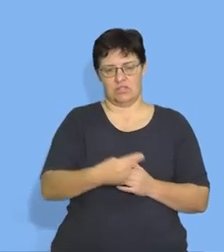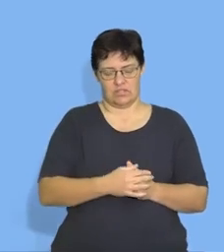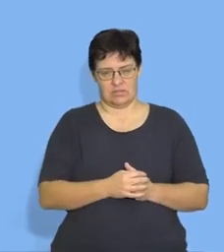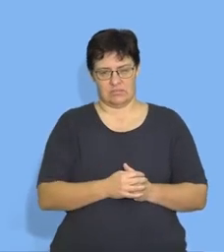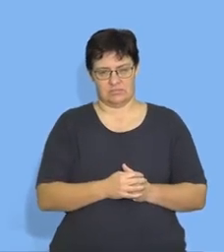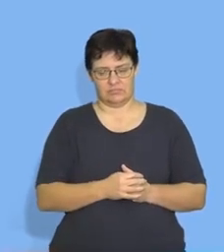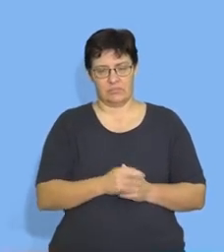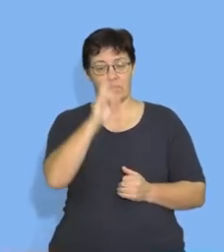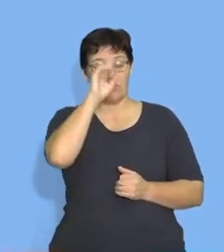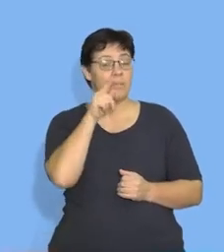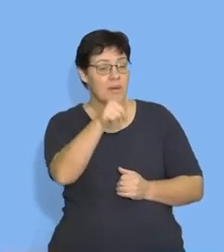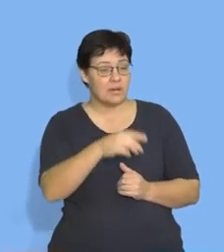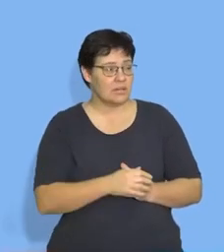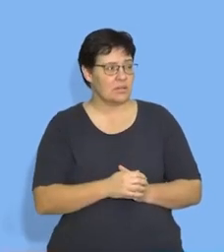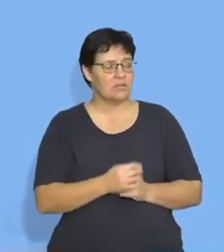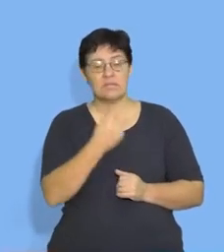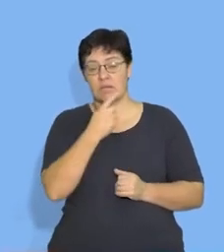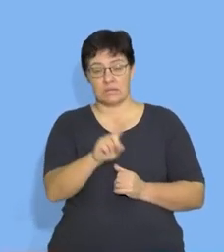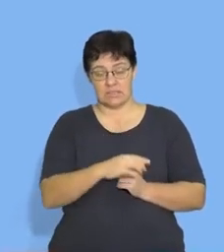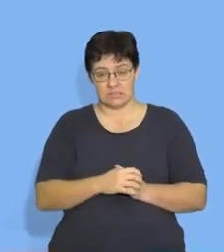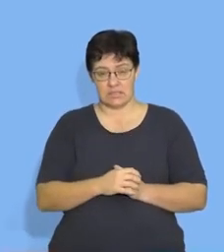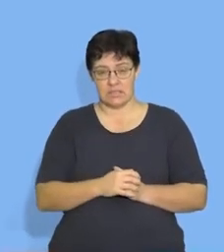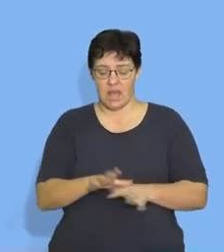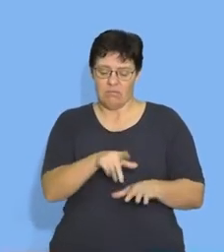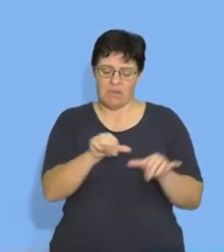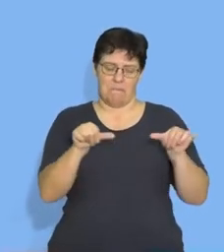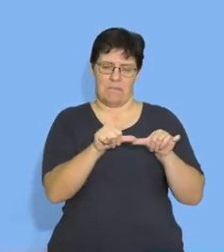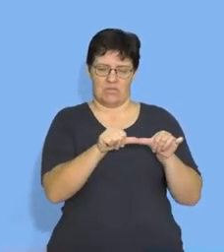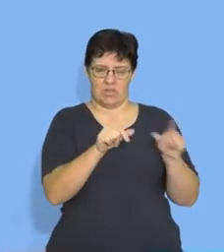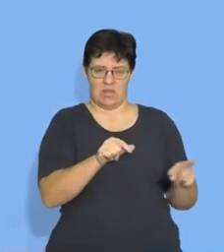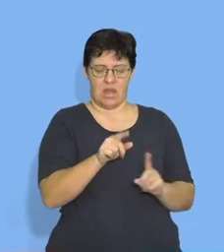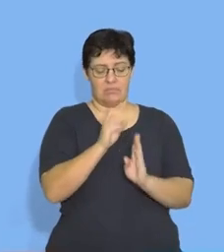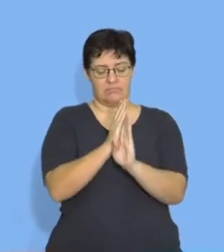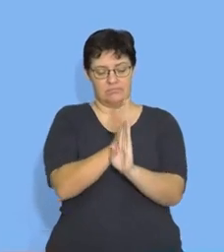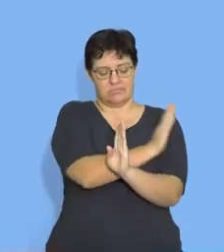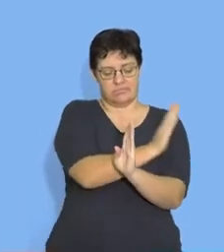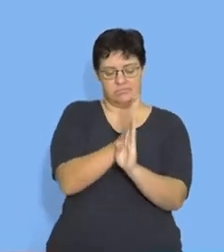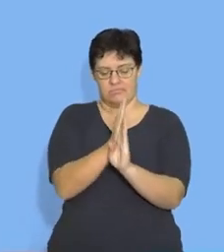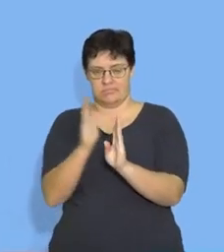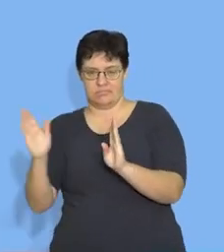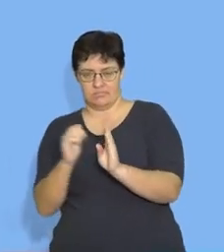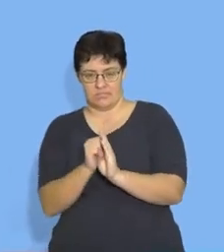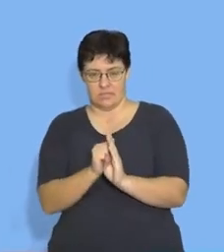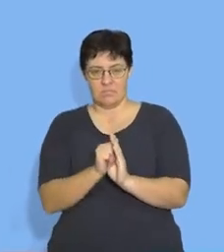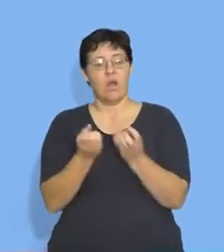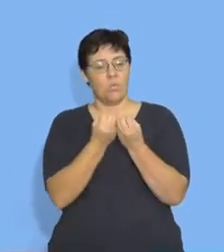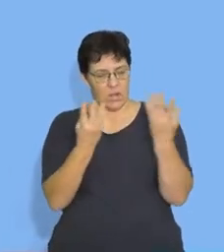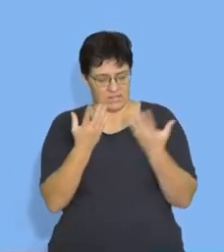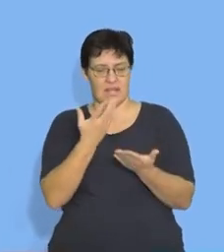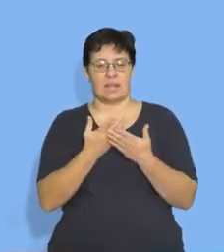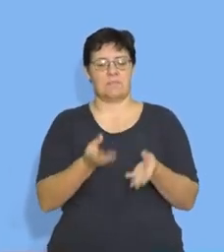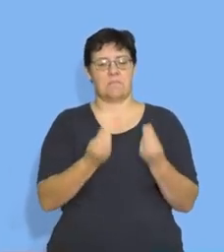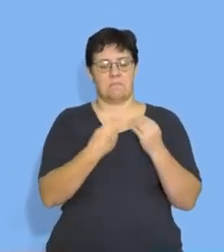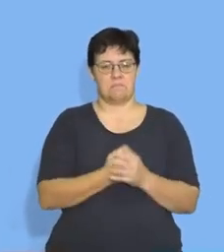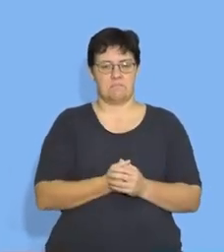remember, we are saying the pH is a measure. So pH is something that can be quantified. You can take a